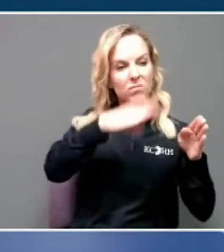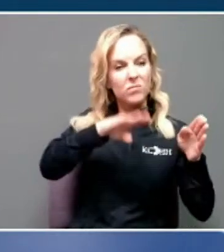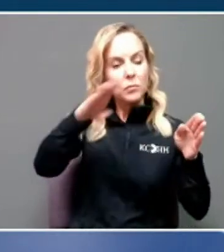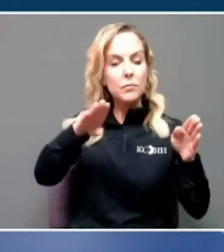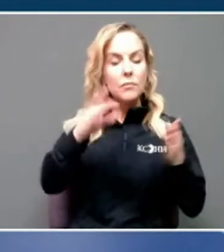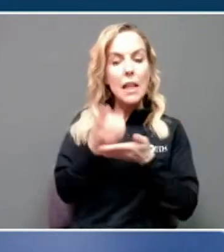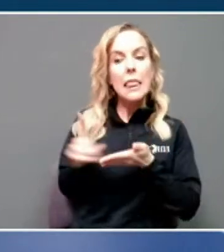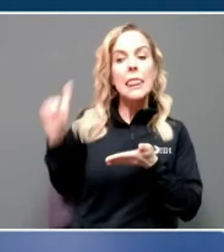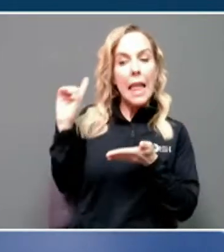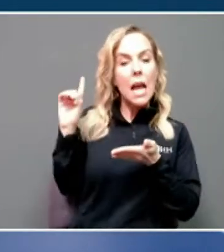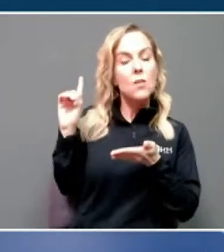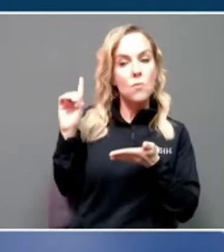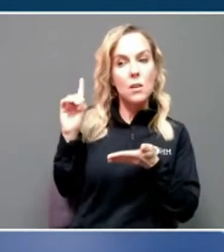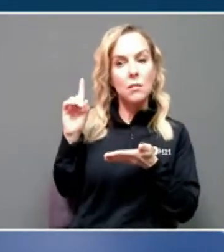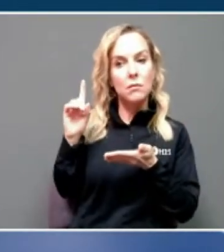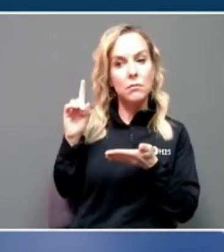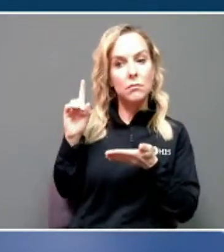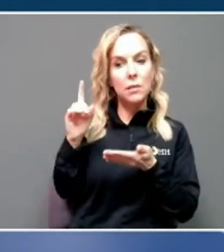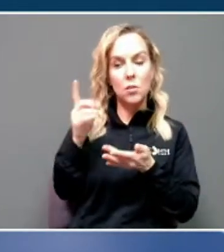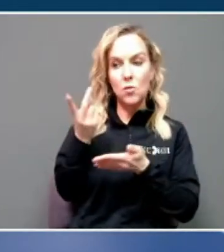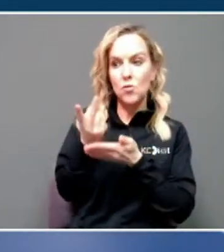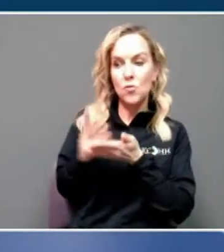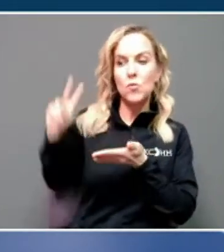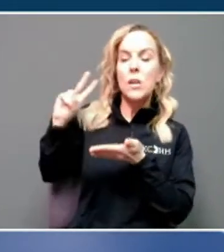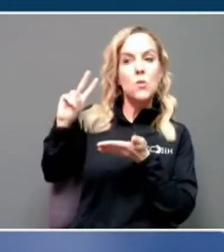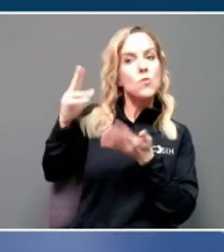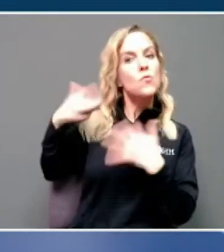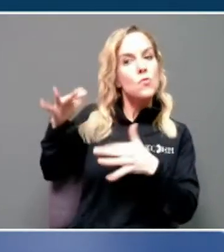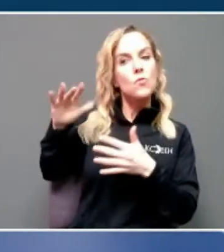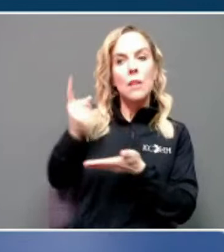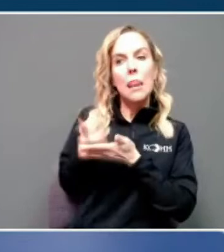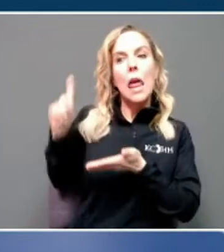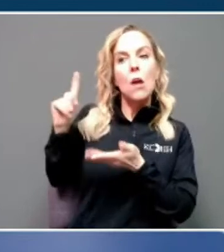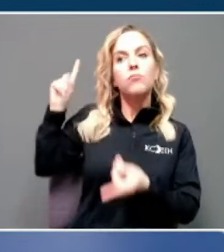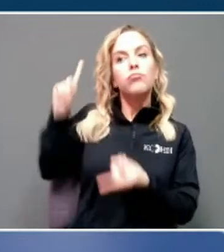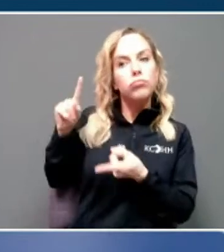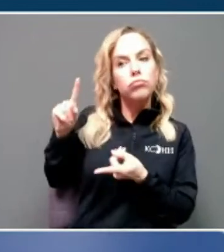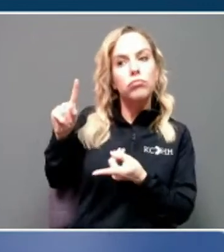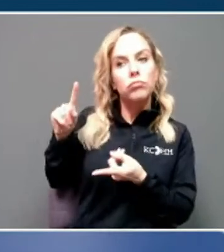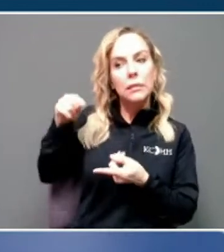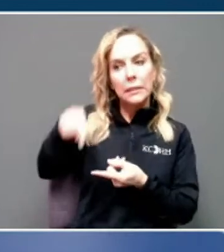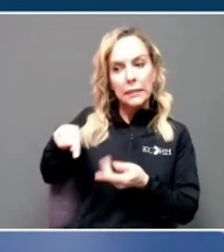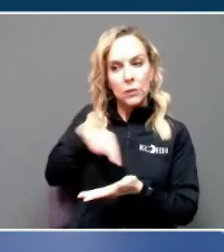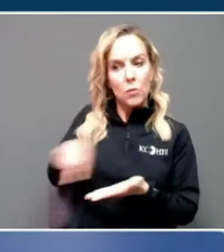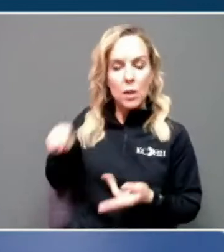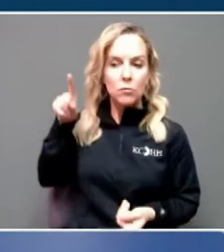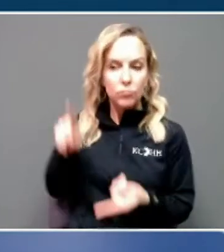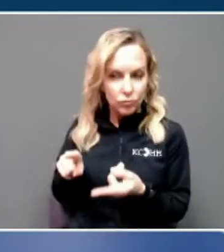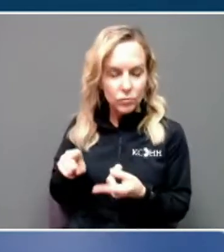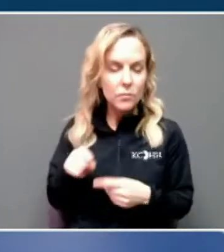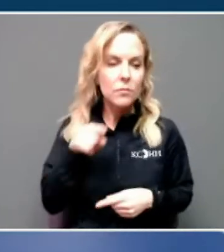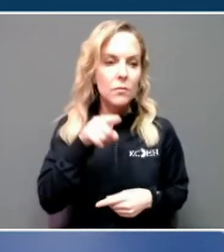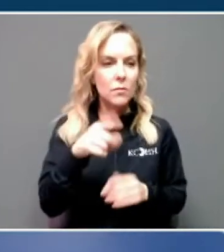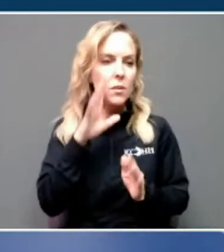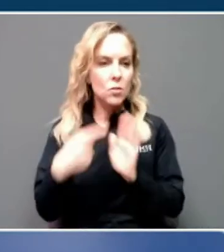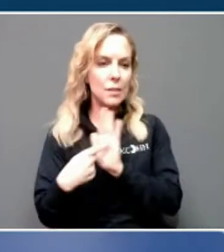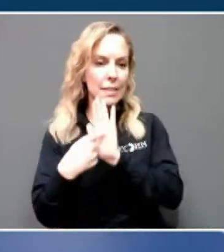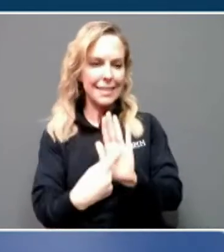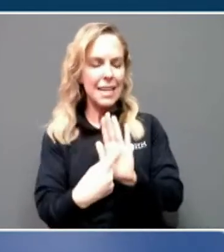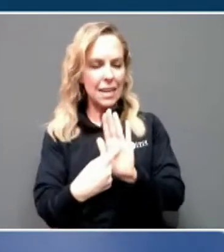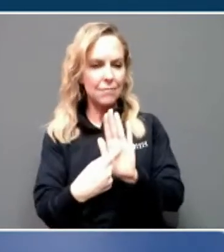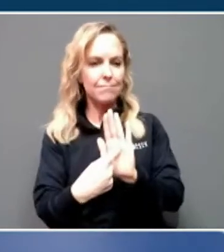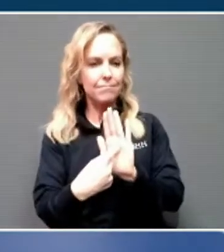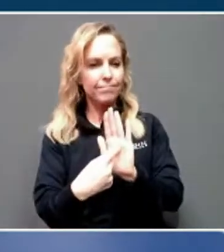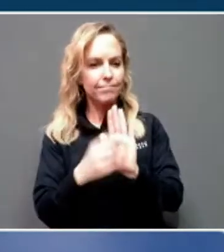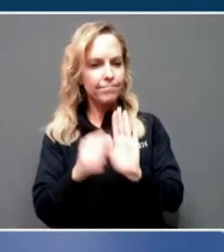week before, but also the week before that. This is typically our leading indicator. And so we certainly hope